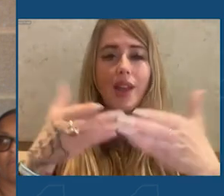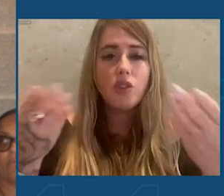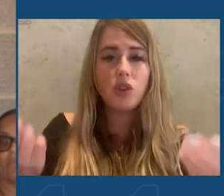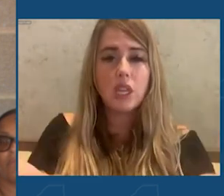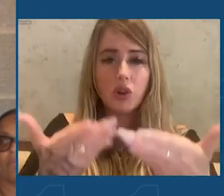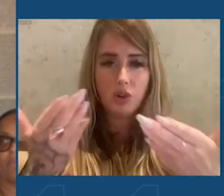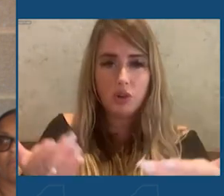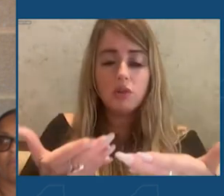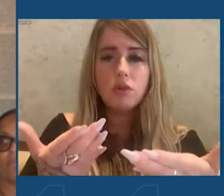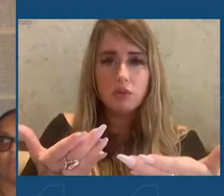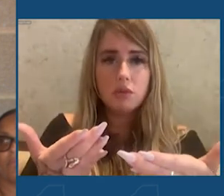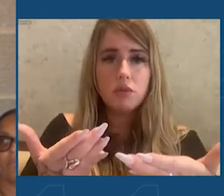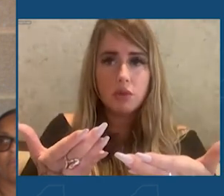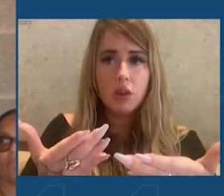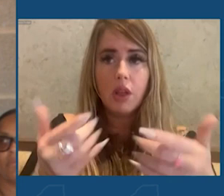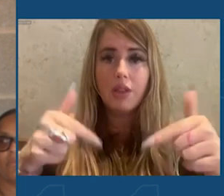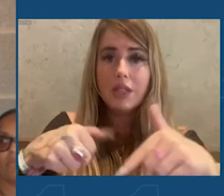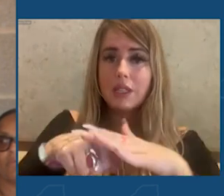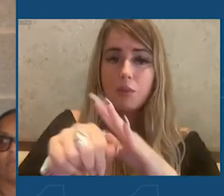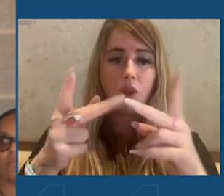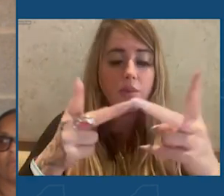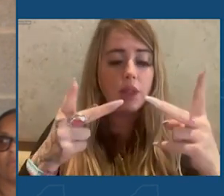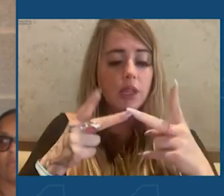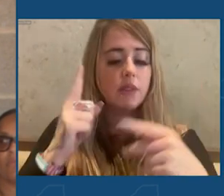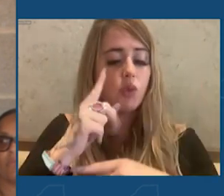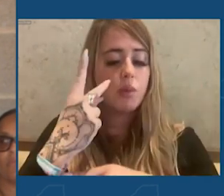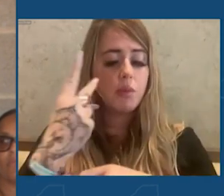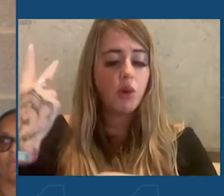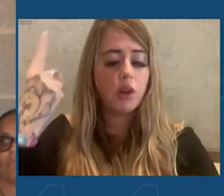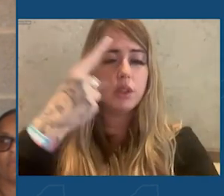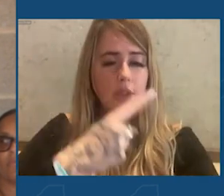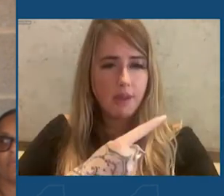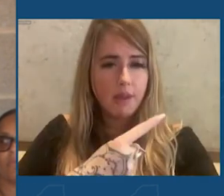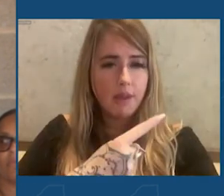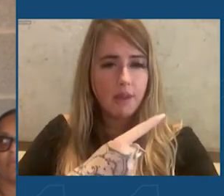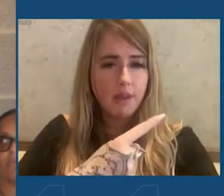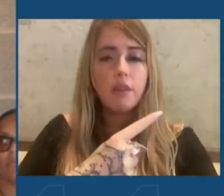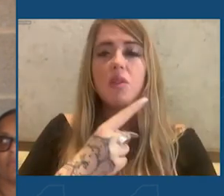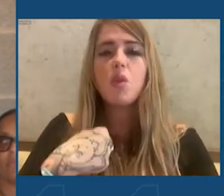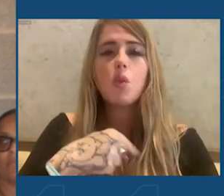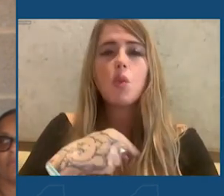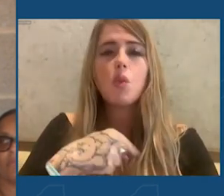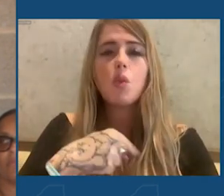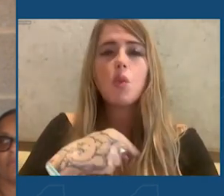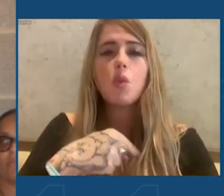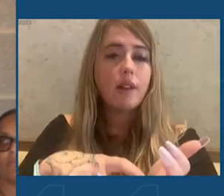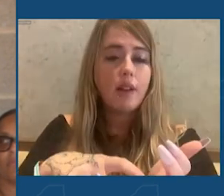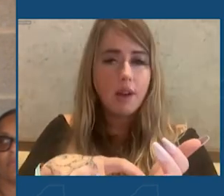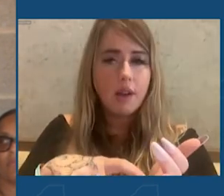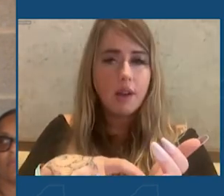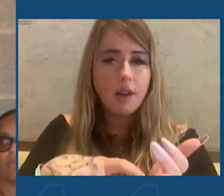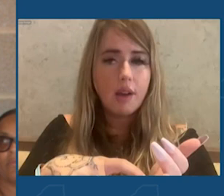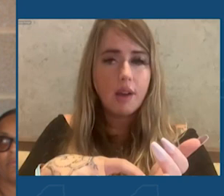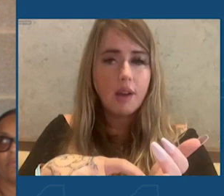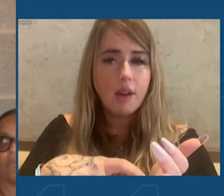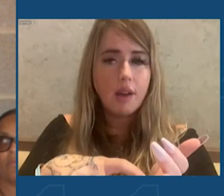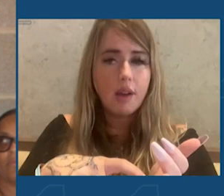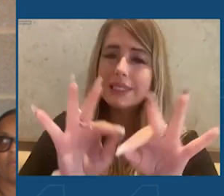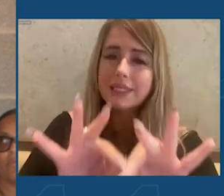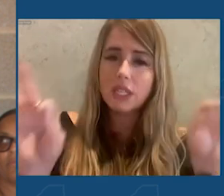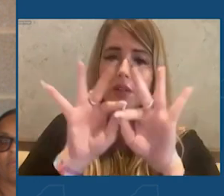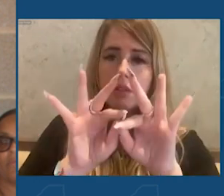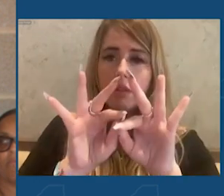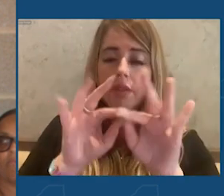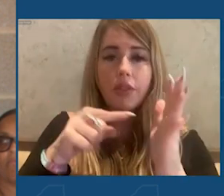County, the birthplace of Memorial Day, to recognize its true significance. It is a day to come